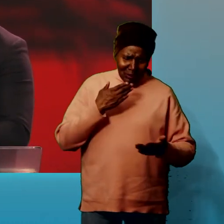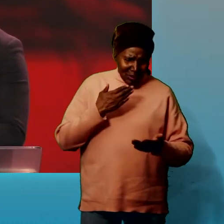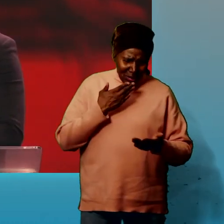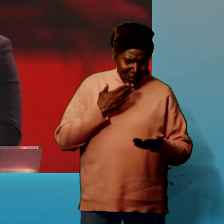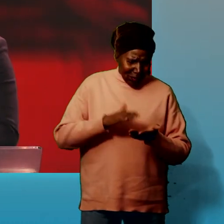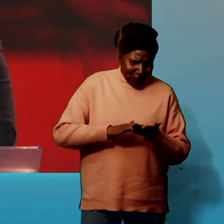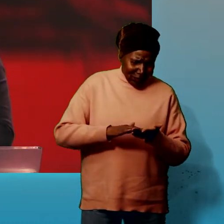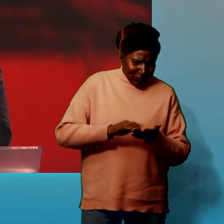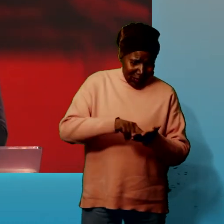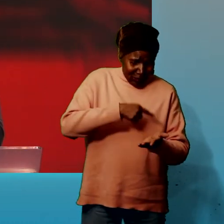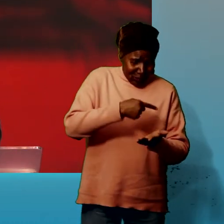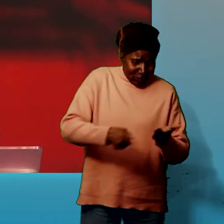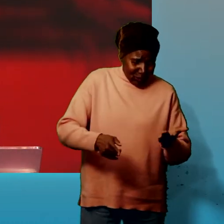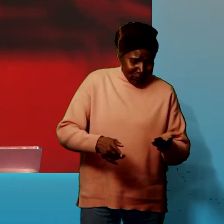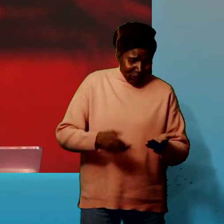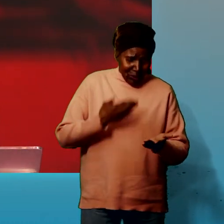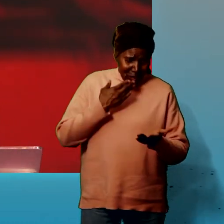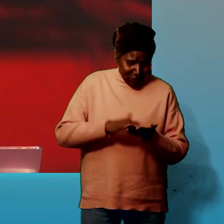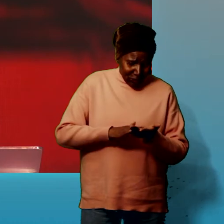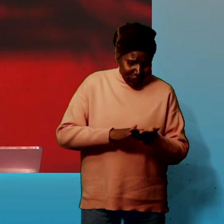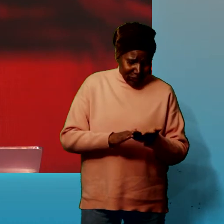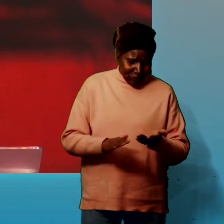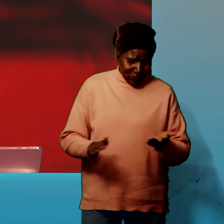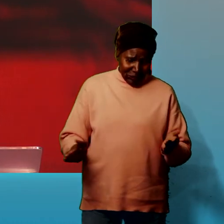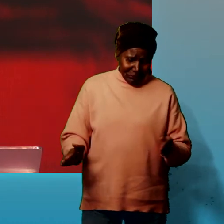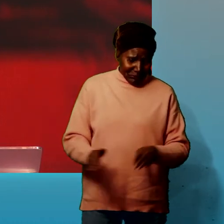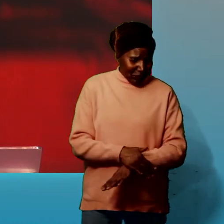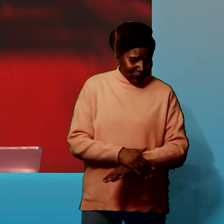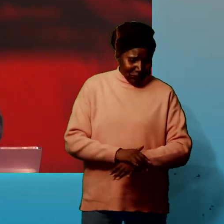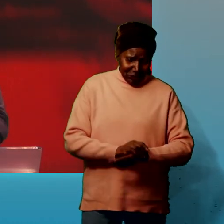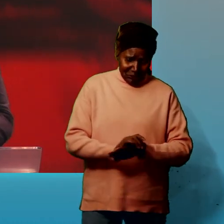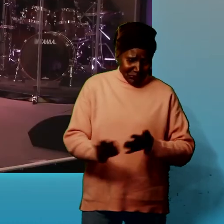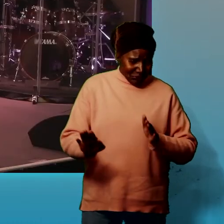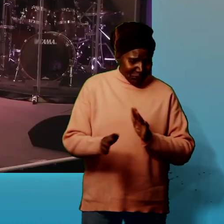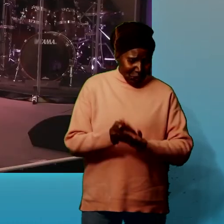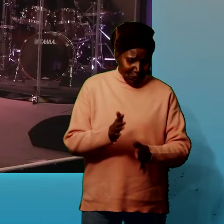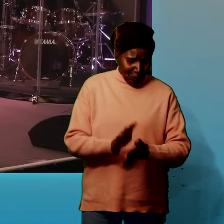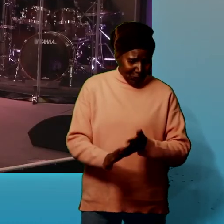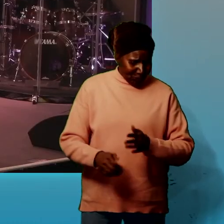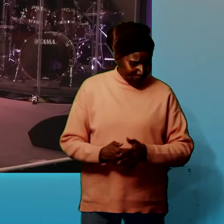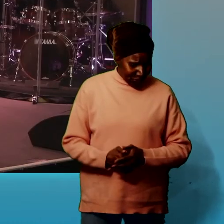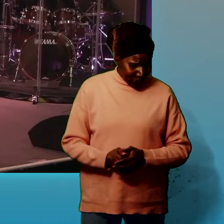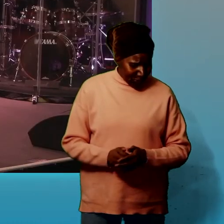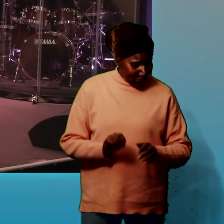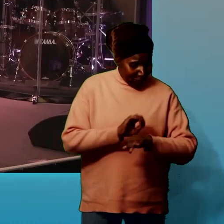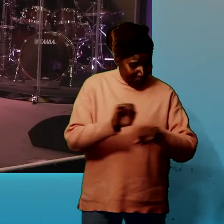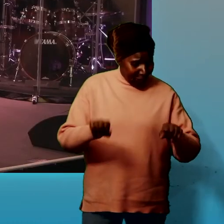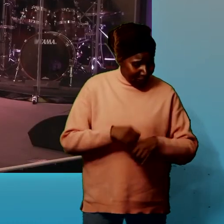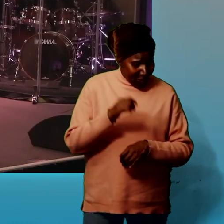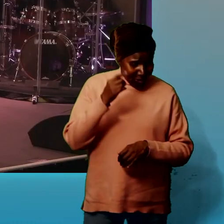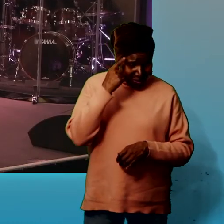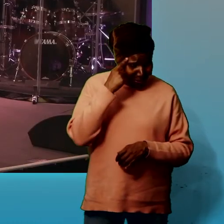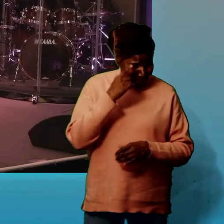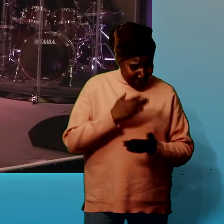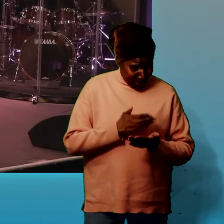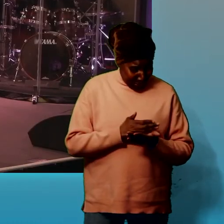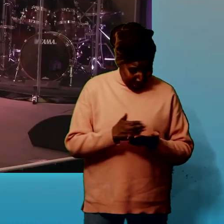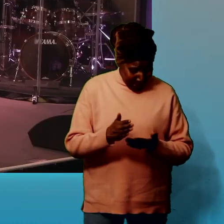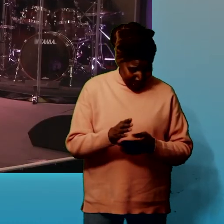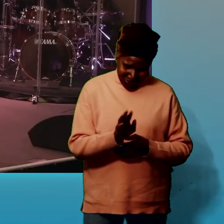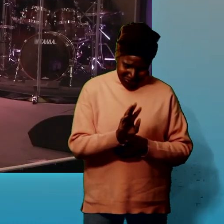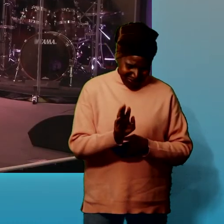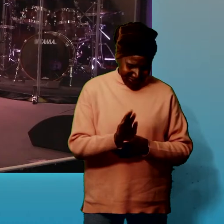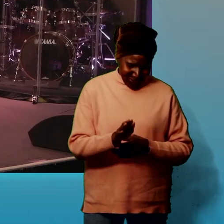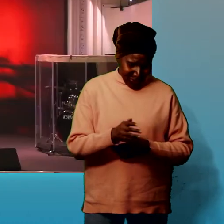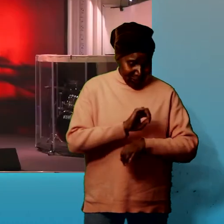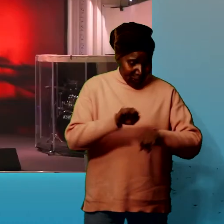But I don't know about you, sometimes we still fall short. Our thoughts are not exactly pure. Our actions are not